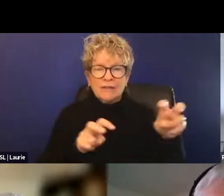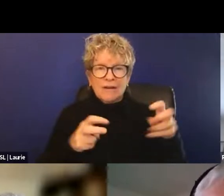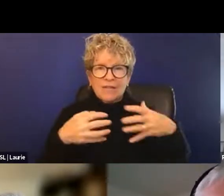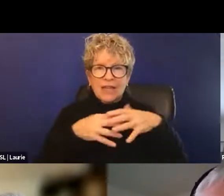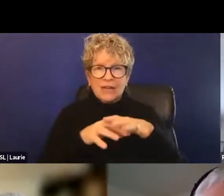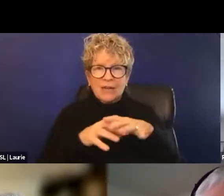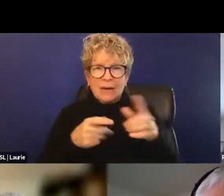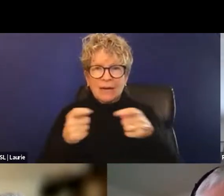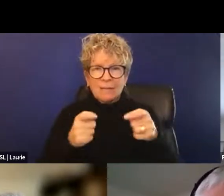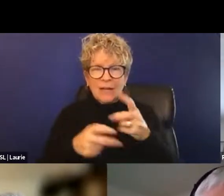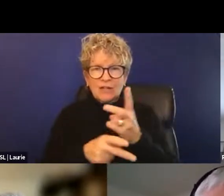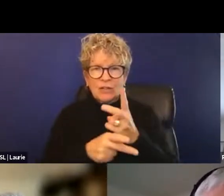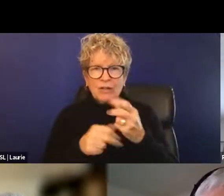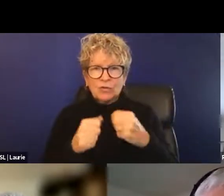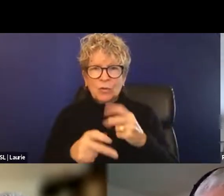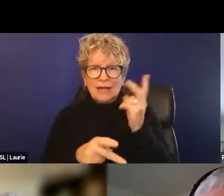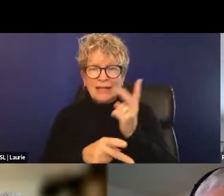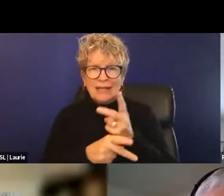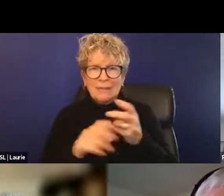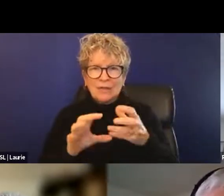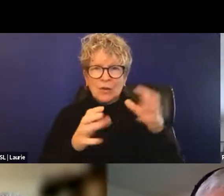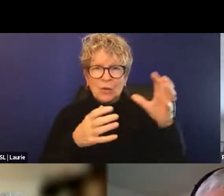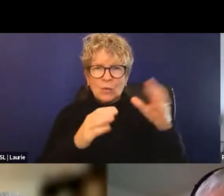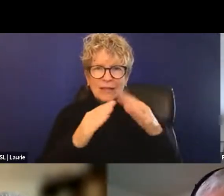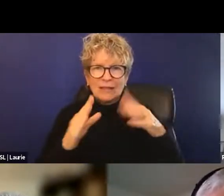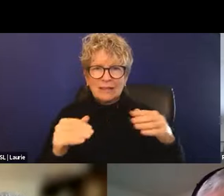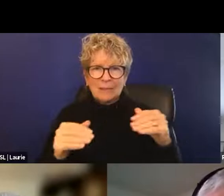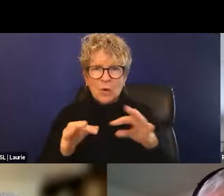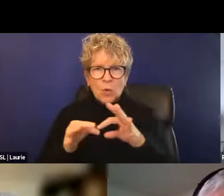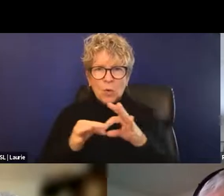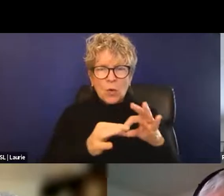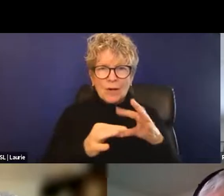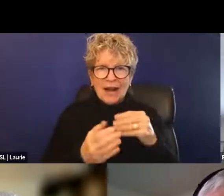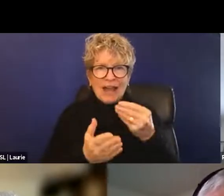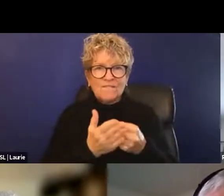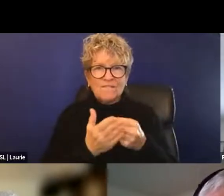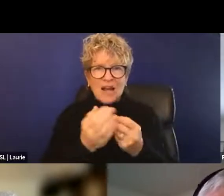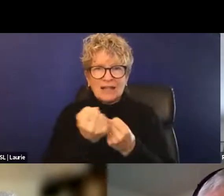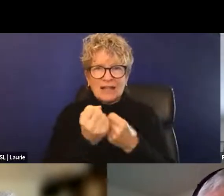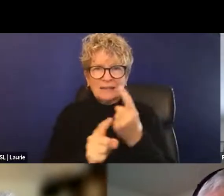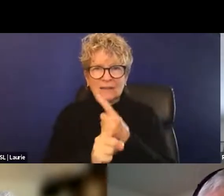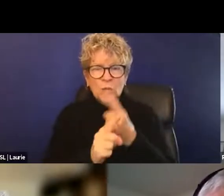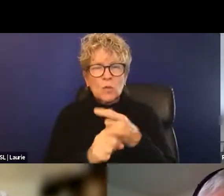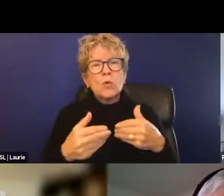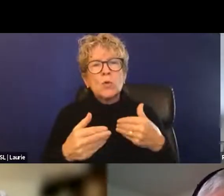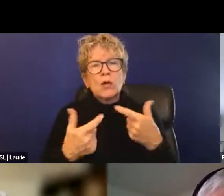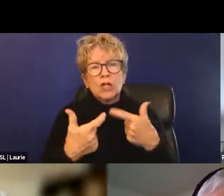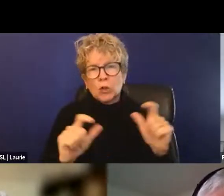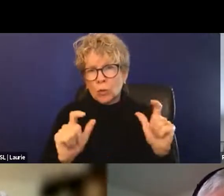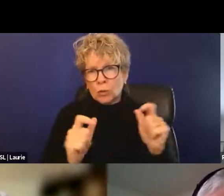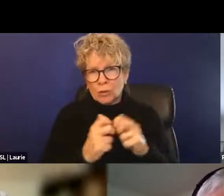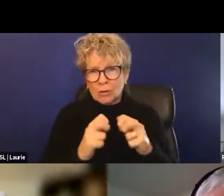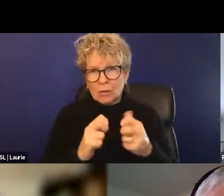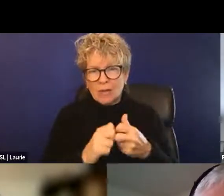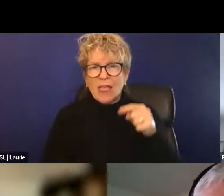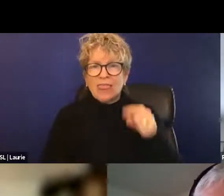trying to keep the crisis system coordinated and financed, have been significant. And we feel like this report really